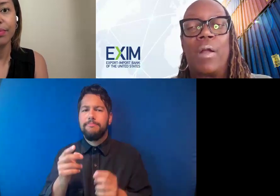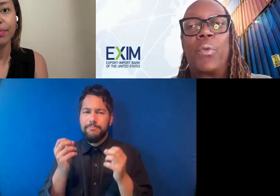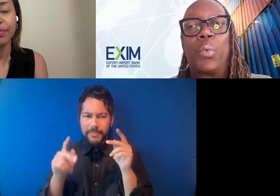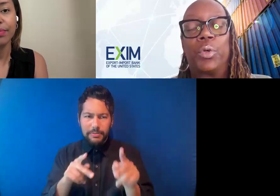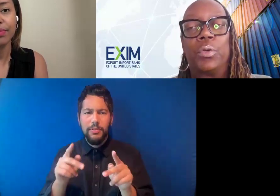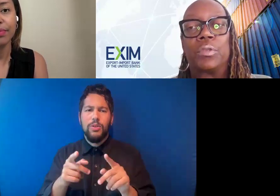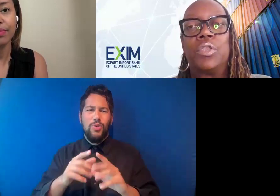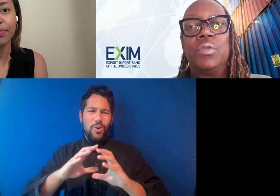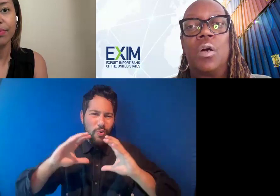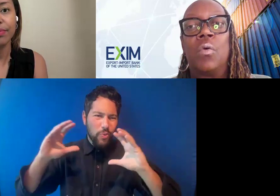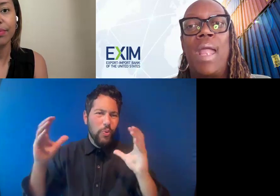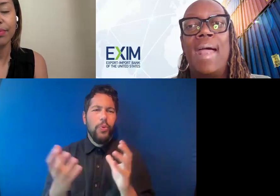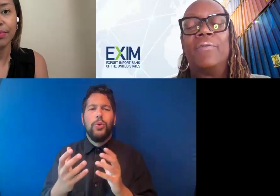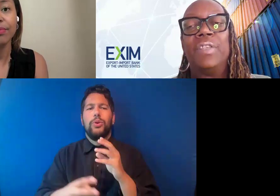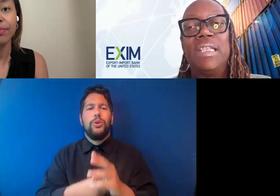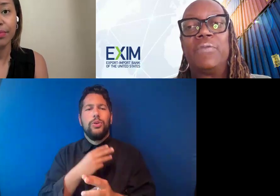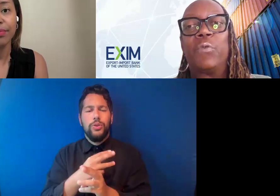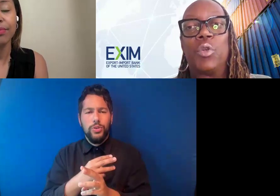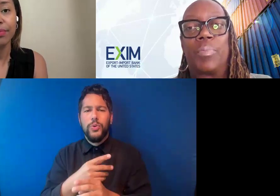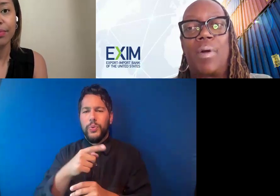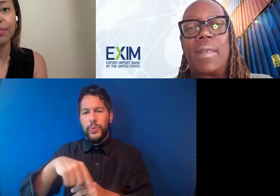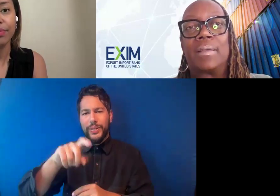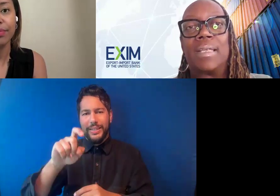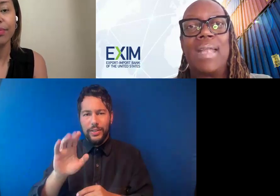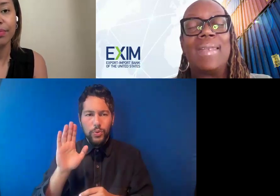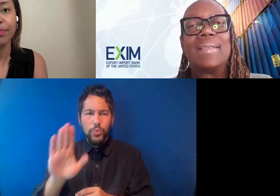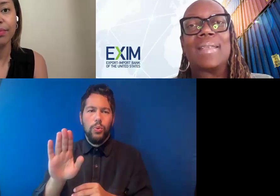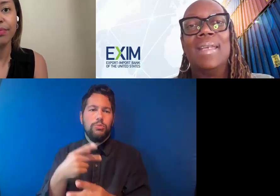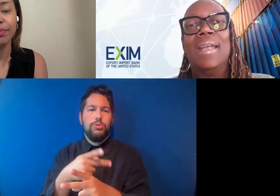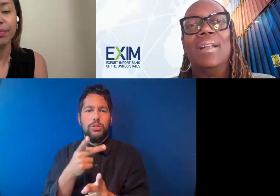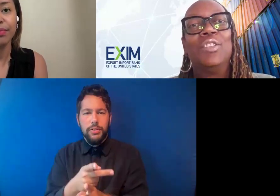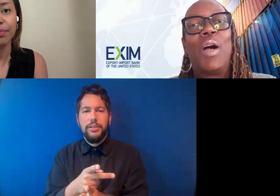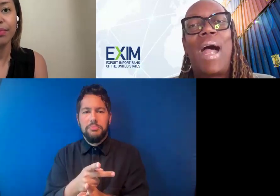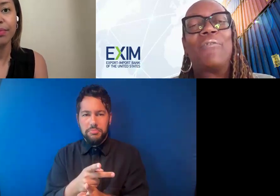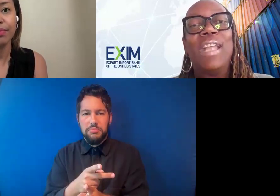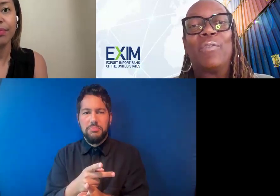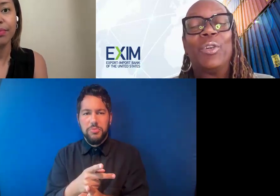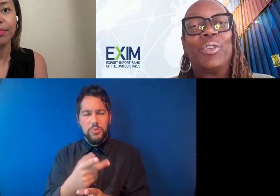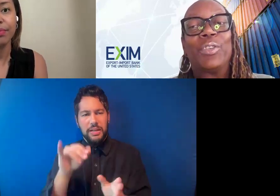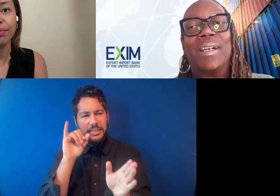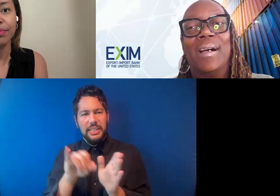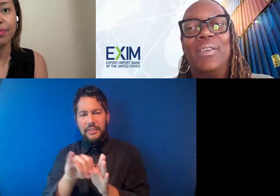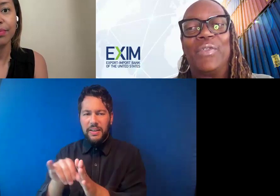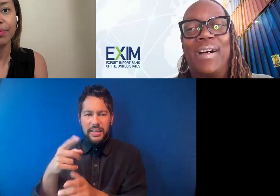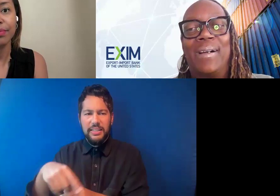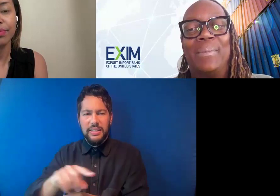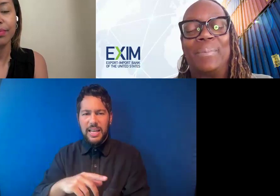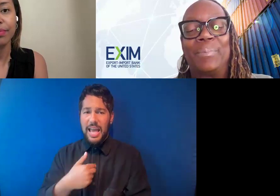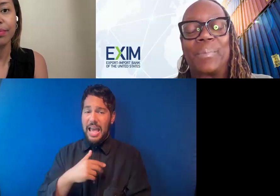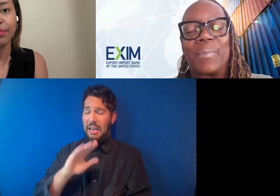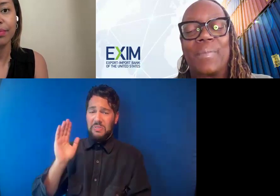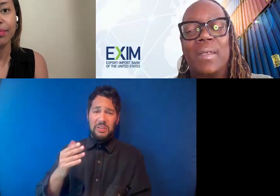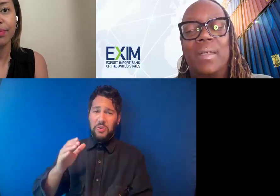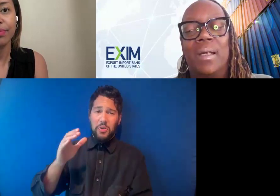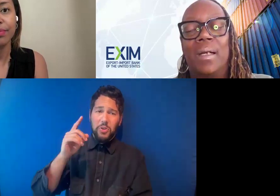people around the world, have need for your product. And that is, I've never heard of